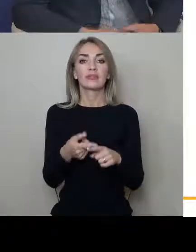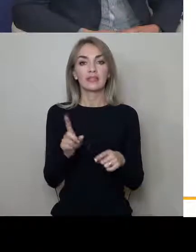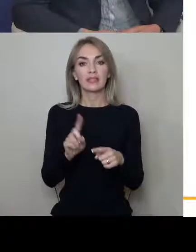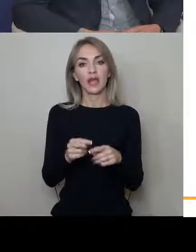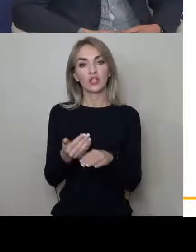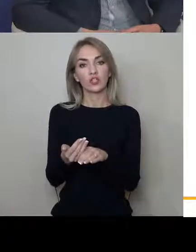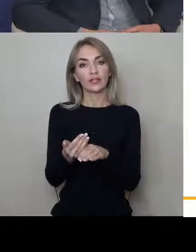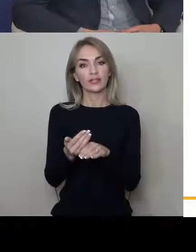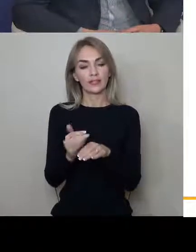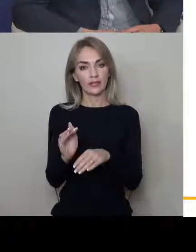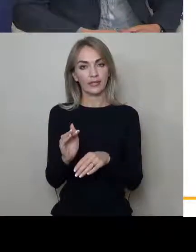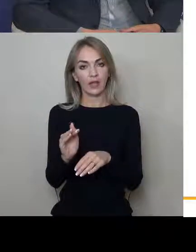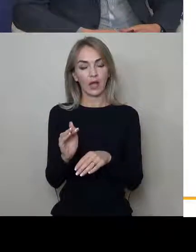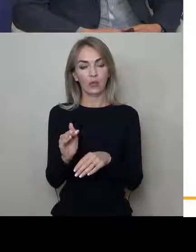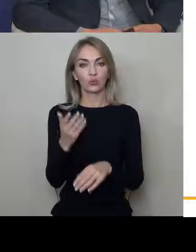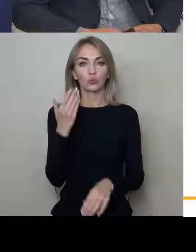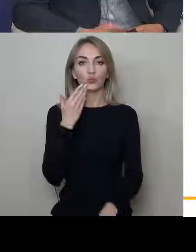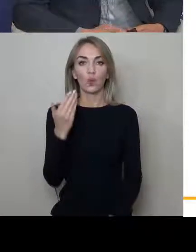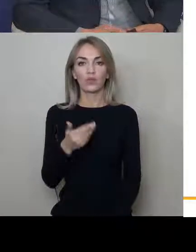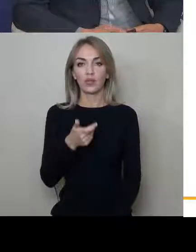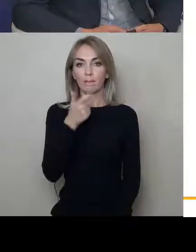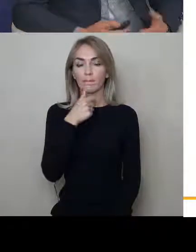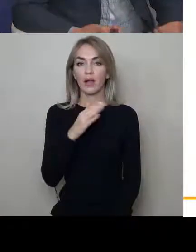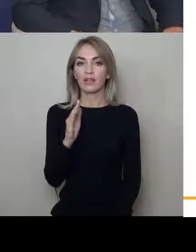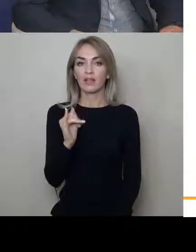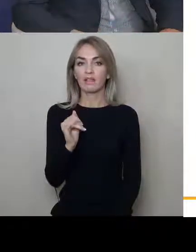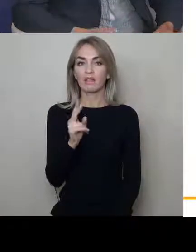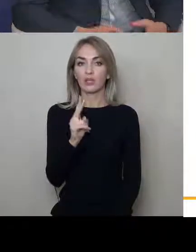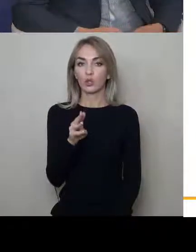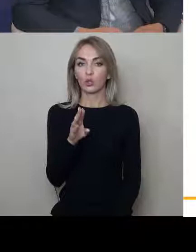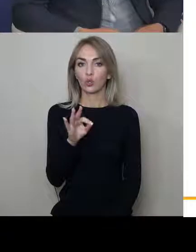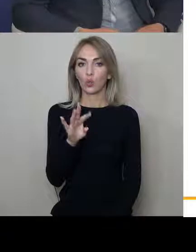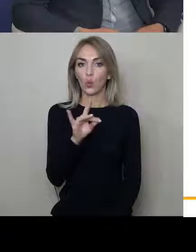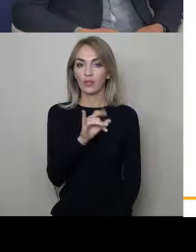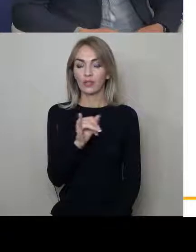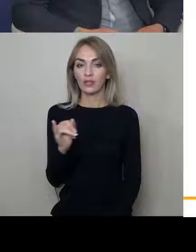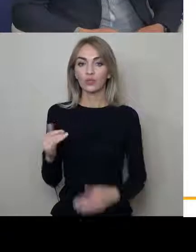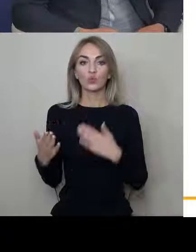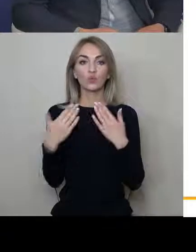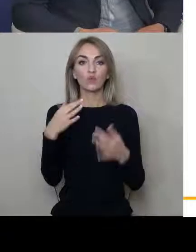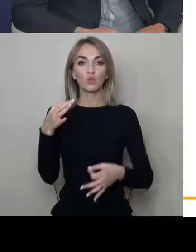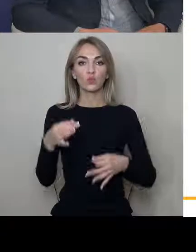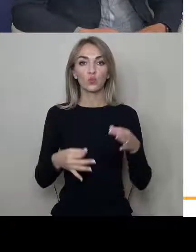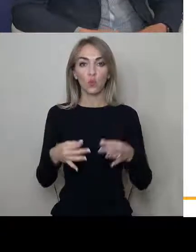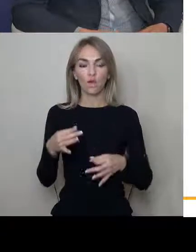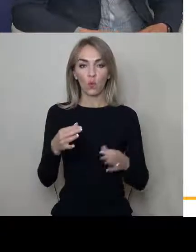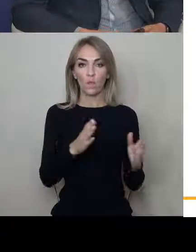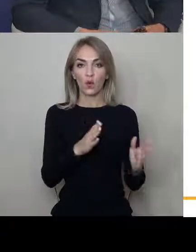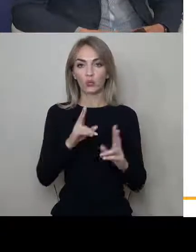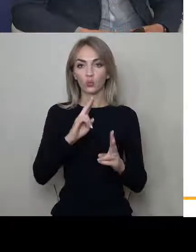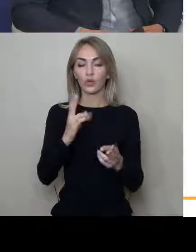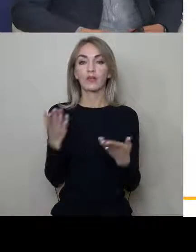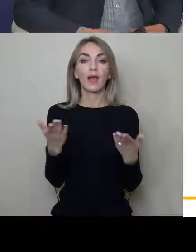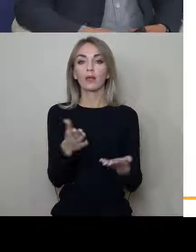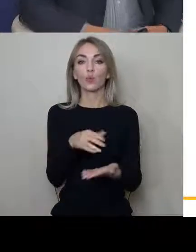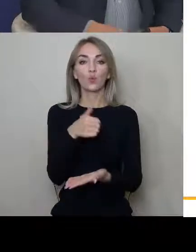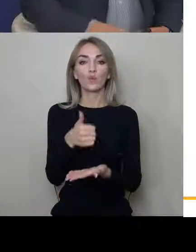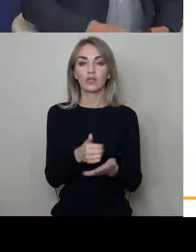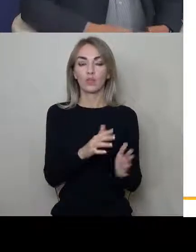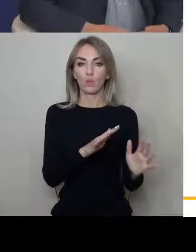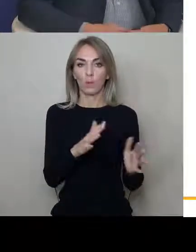complaints handled by the commissions. That's part of the presentations to be done by Victoria. As to the